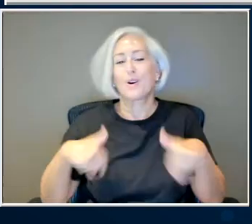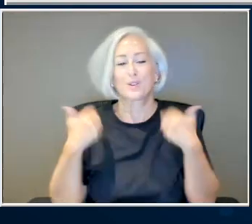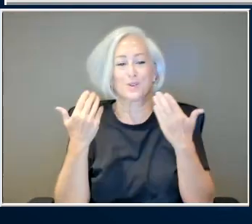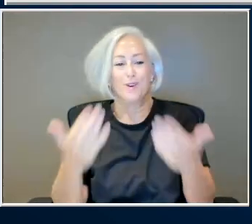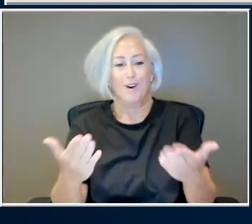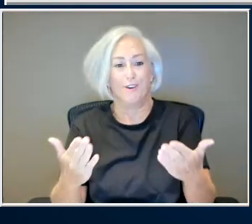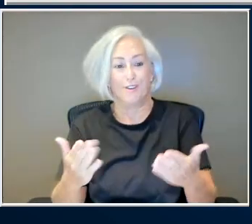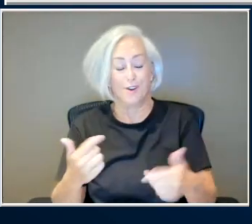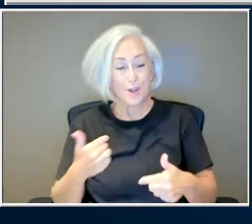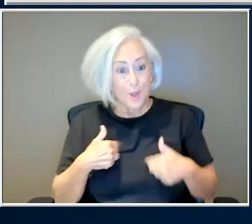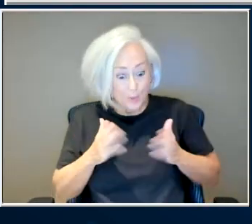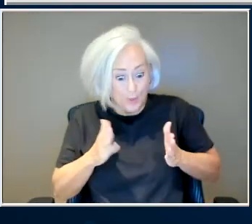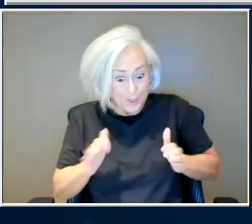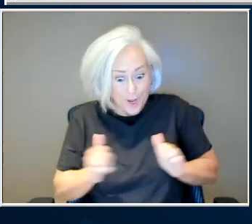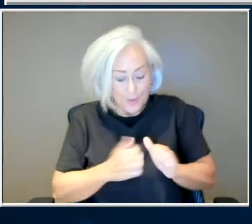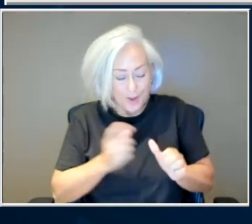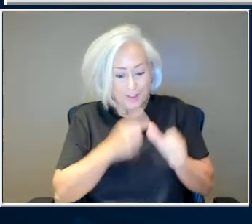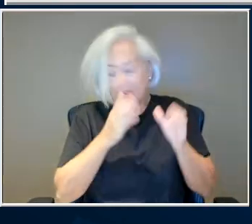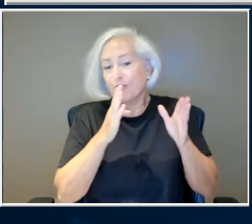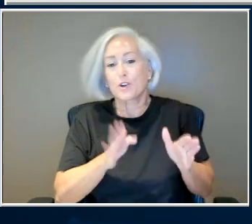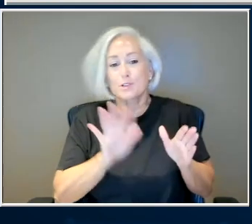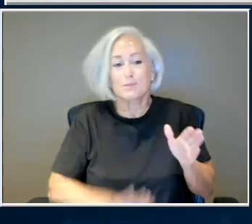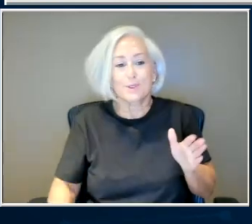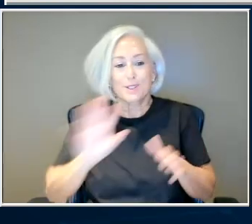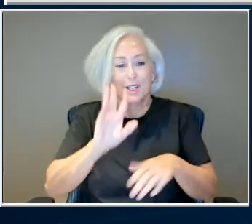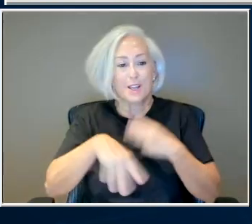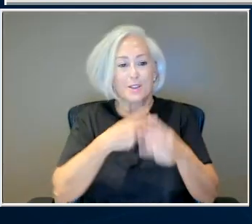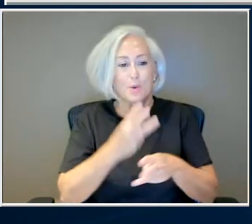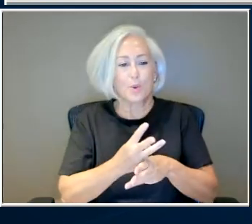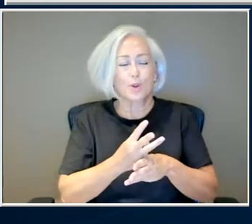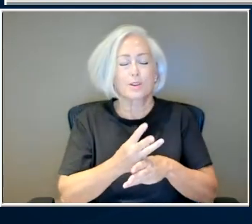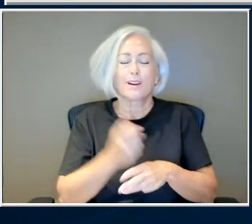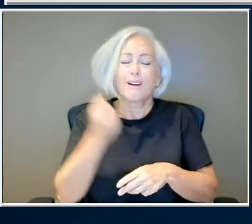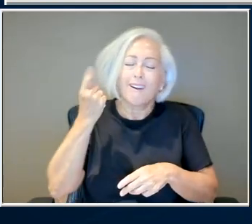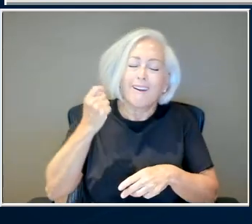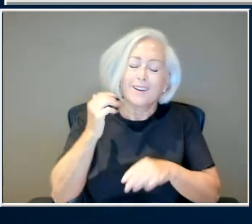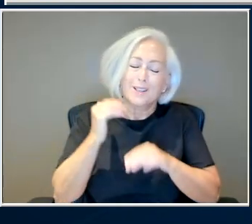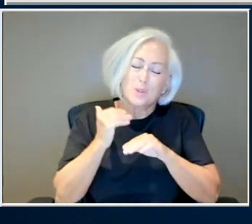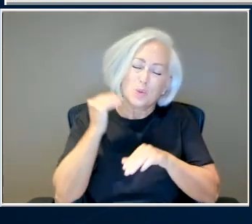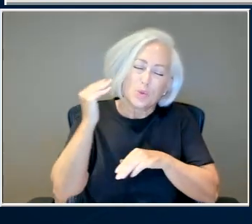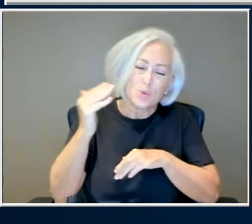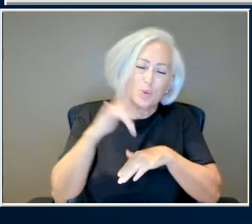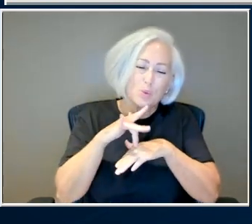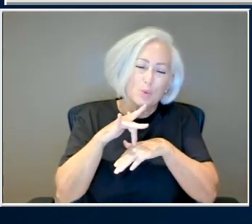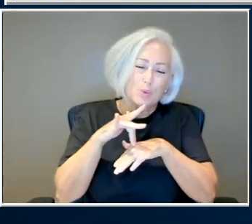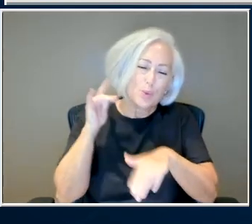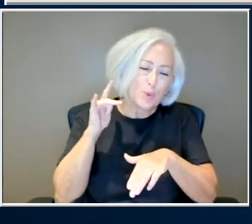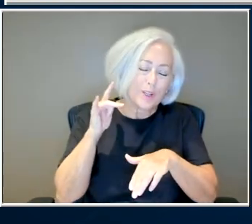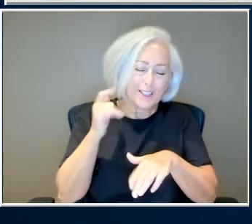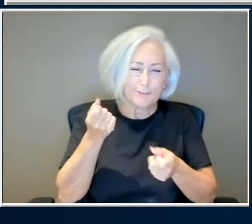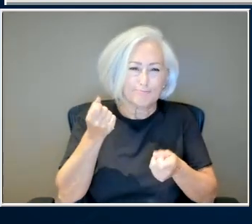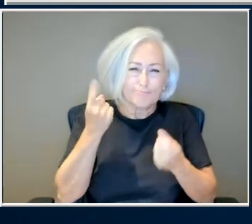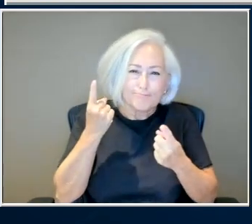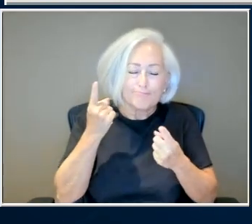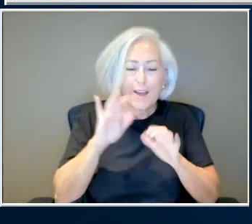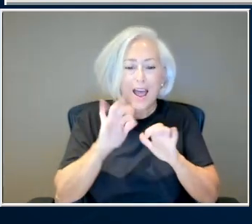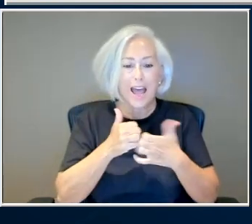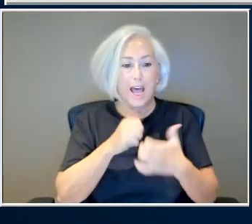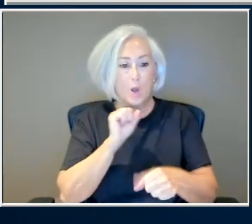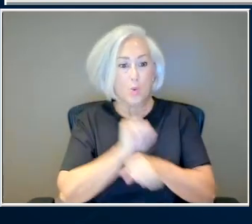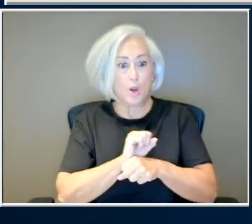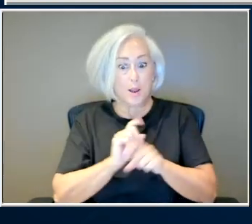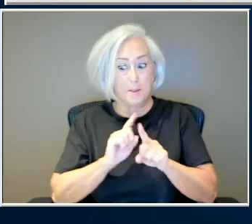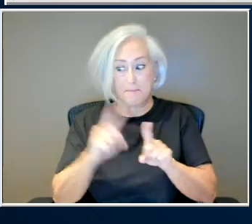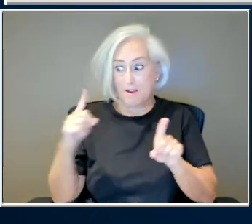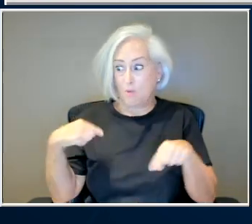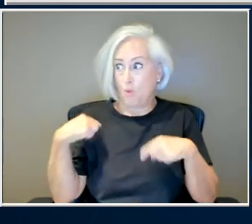that AI upgrade. It's too early, of course, to gauge how the upgrade will help. But overall, he said the spinal cord stimulator has given